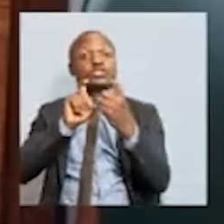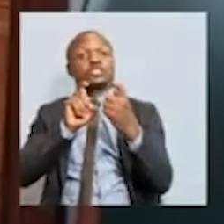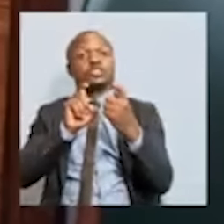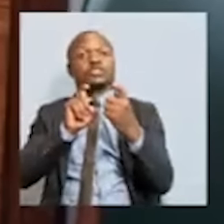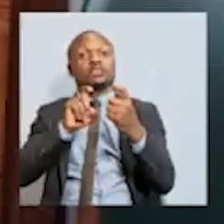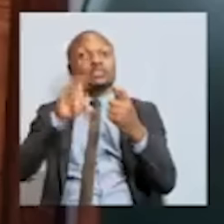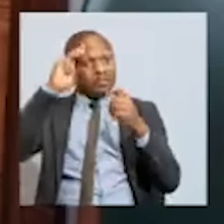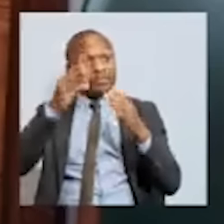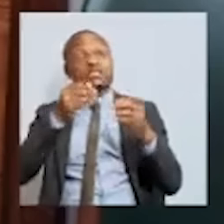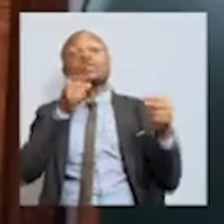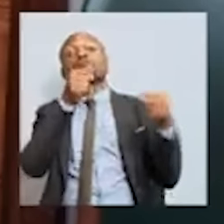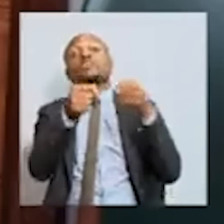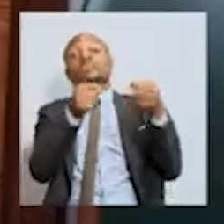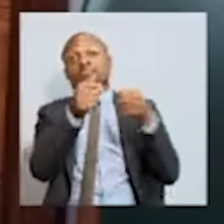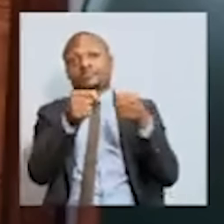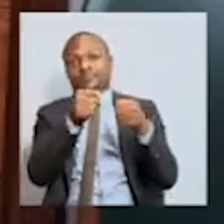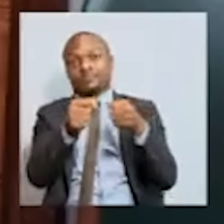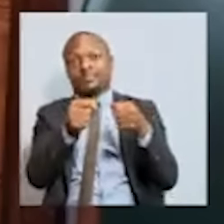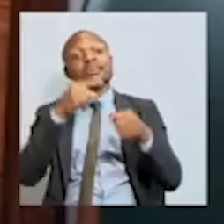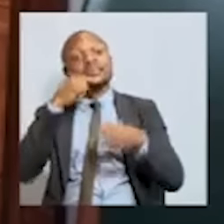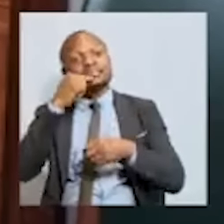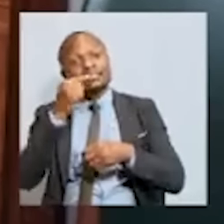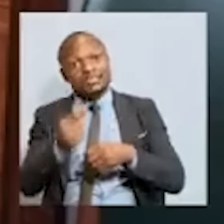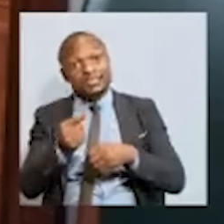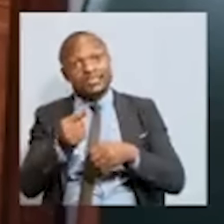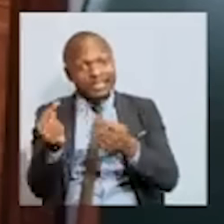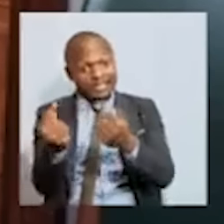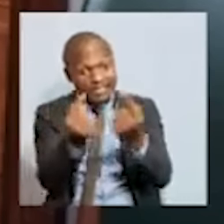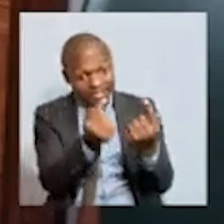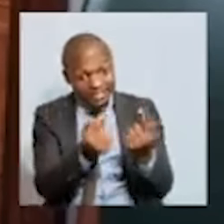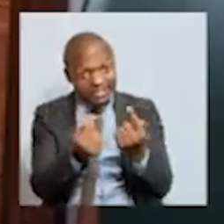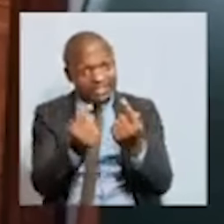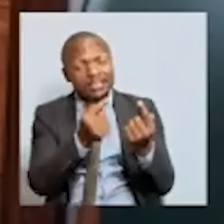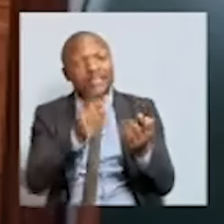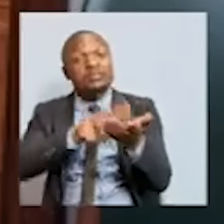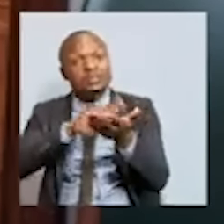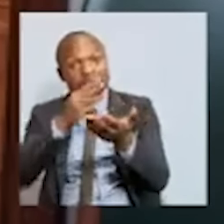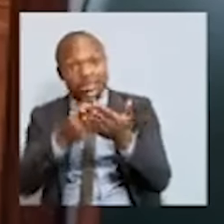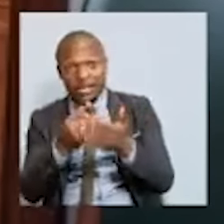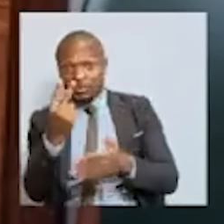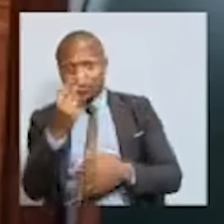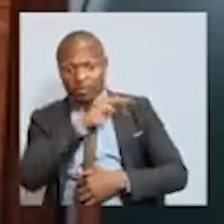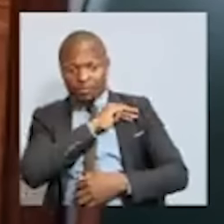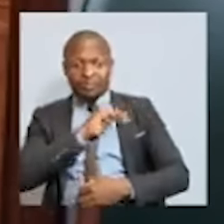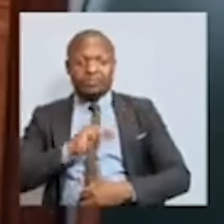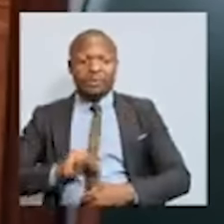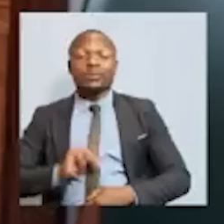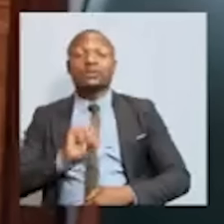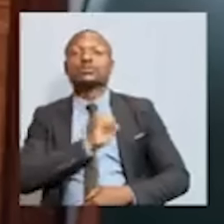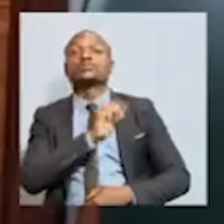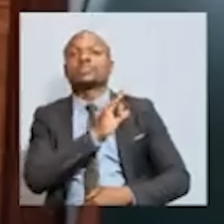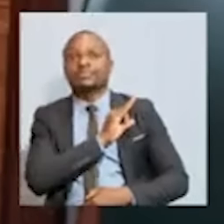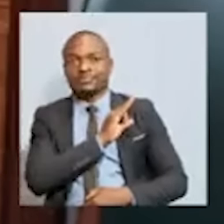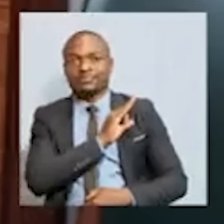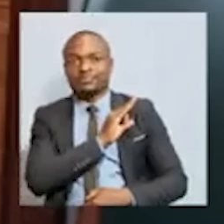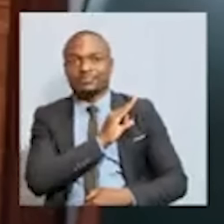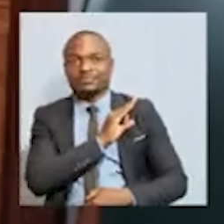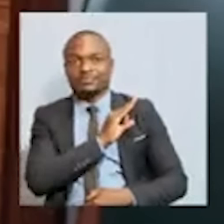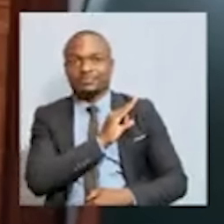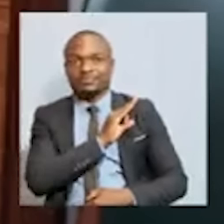fight. He stated that the incident was witnessed by two members of staff